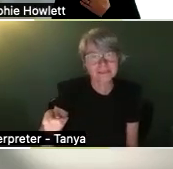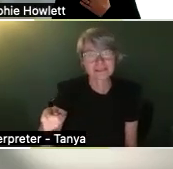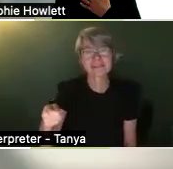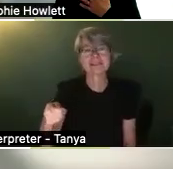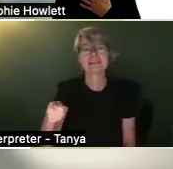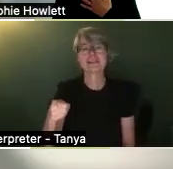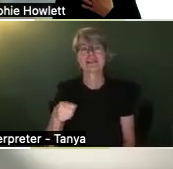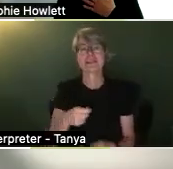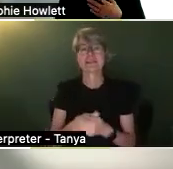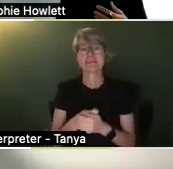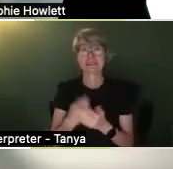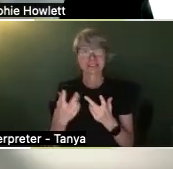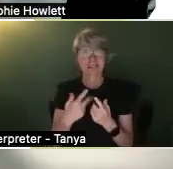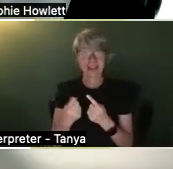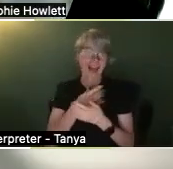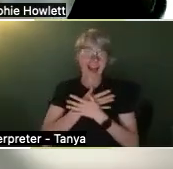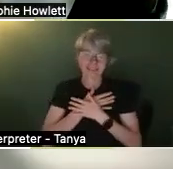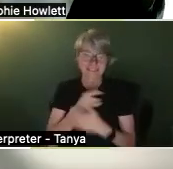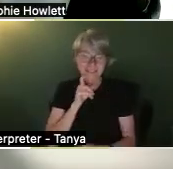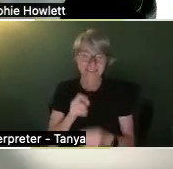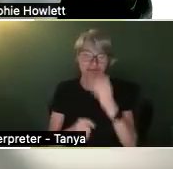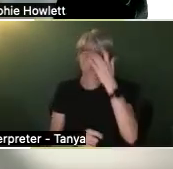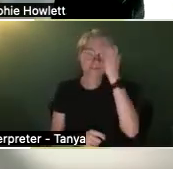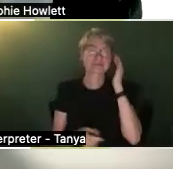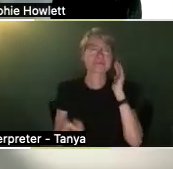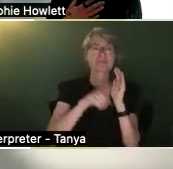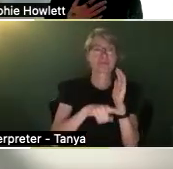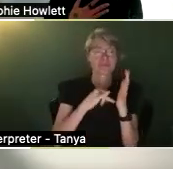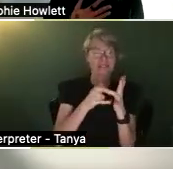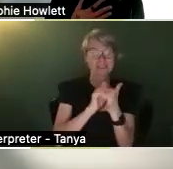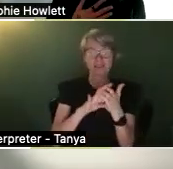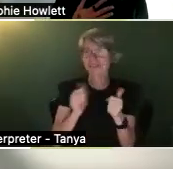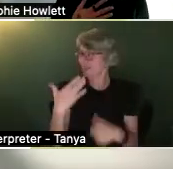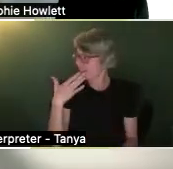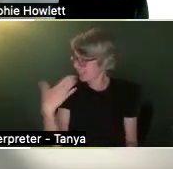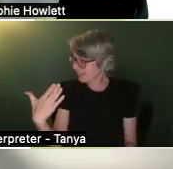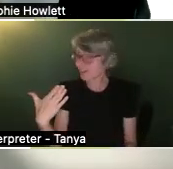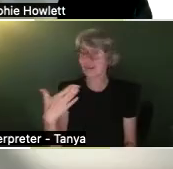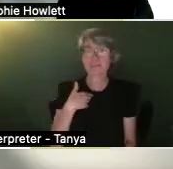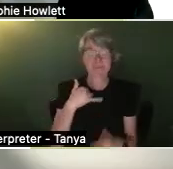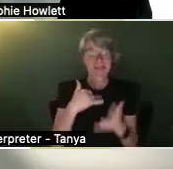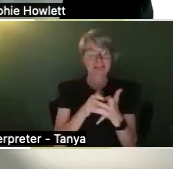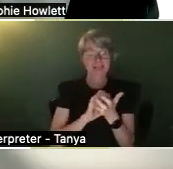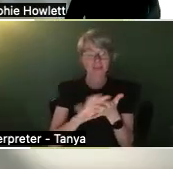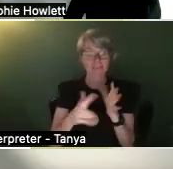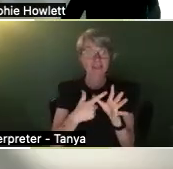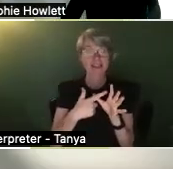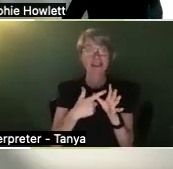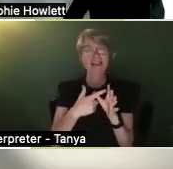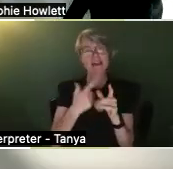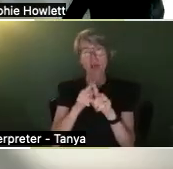It's so much fun. Thanks, Laura. And hi, I'm Sophie Howlett. I'm the lead for Driving Change, which is